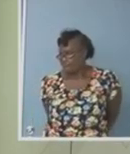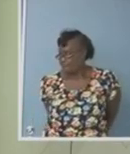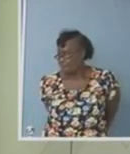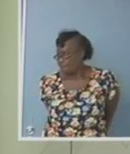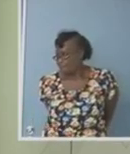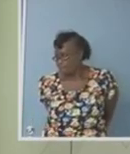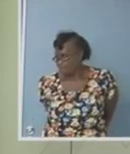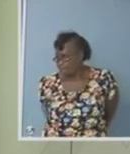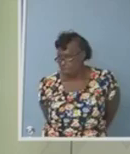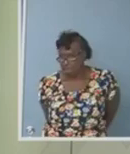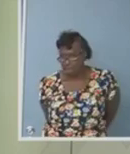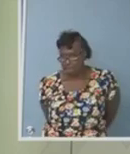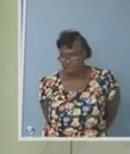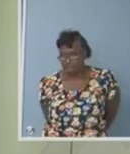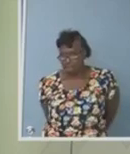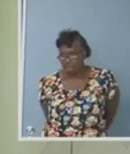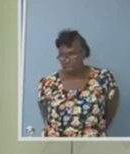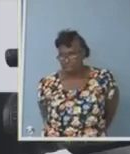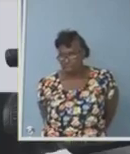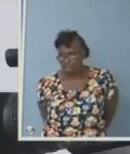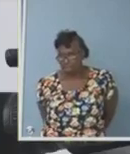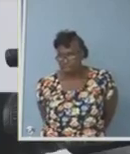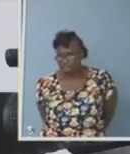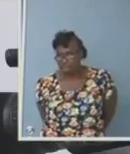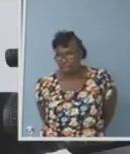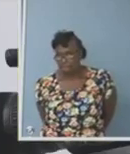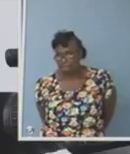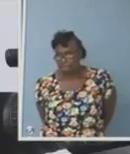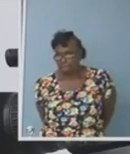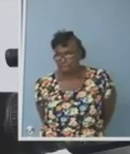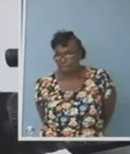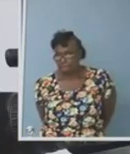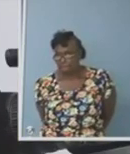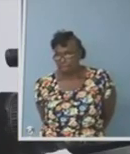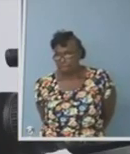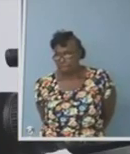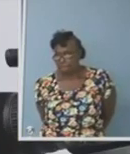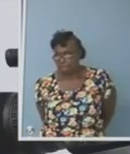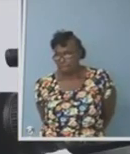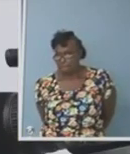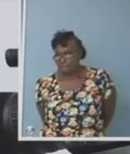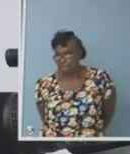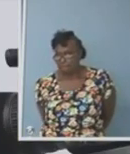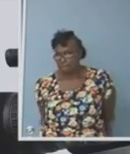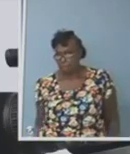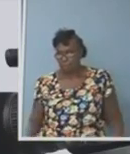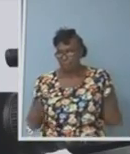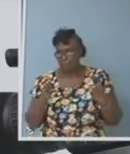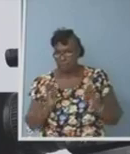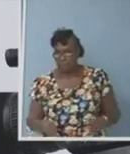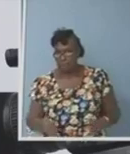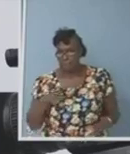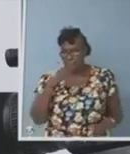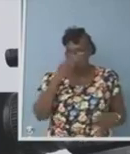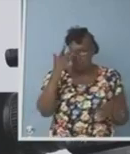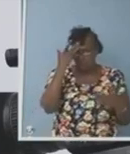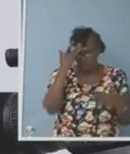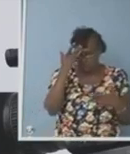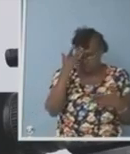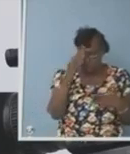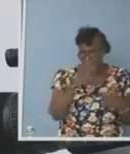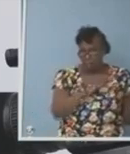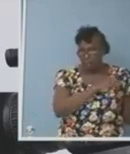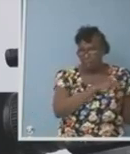Yes. There is a concern. We are saying that persons who are sick would be transported